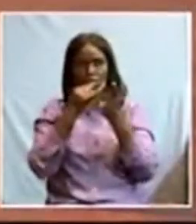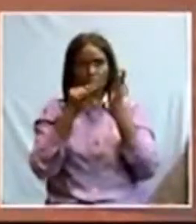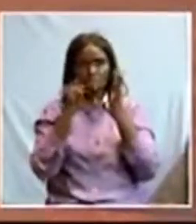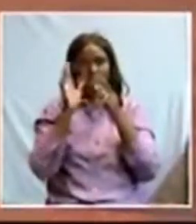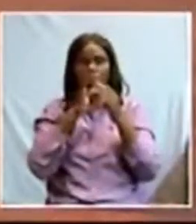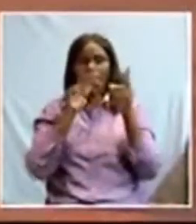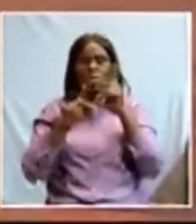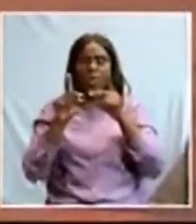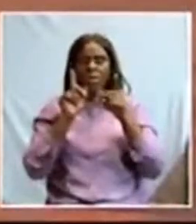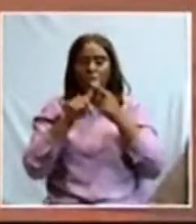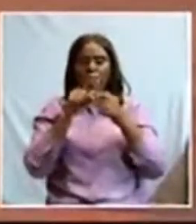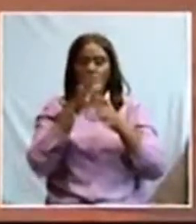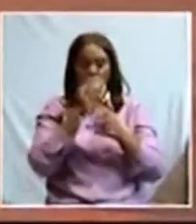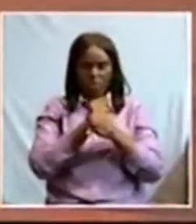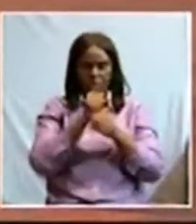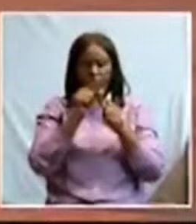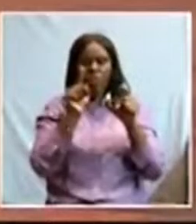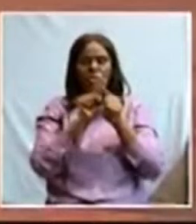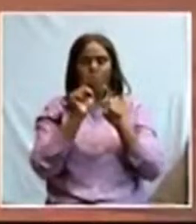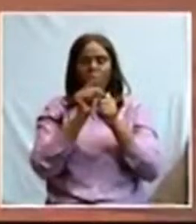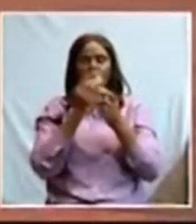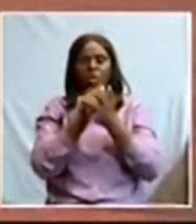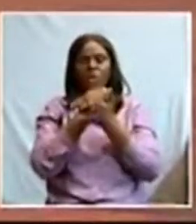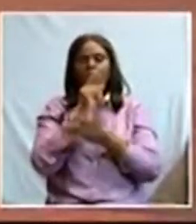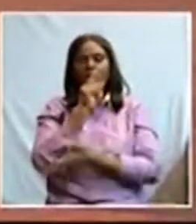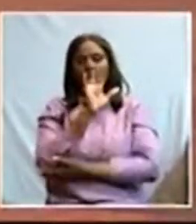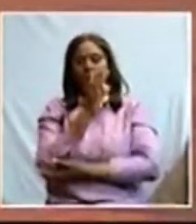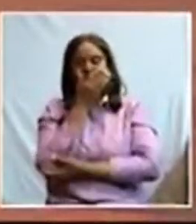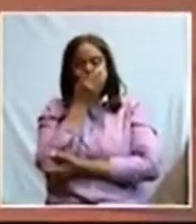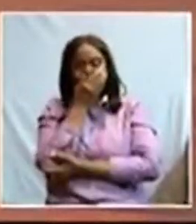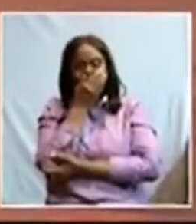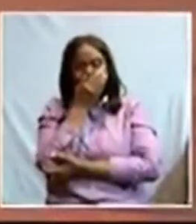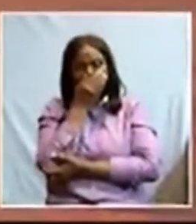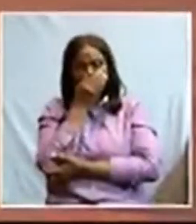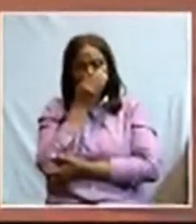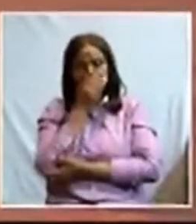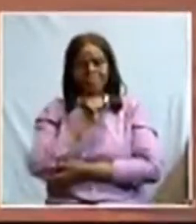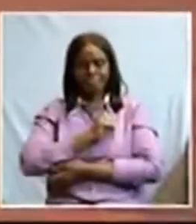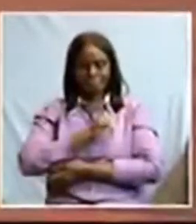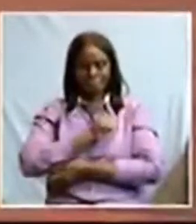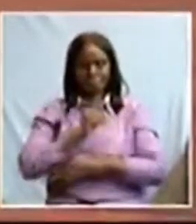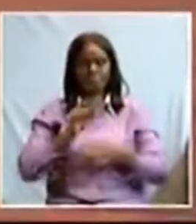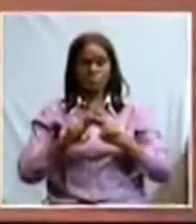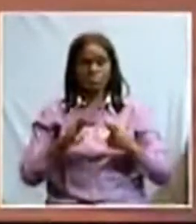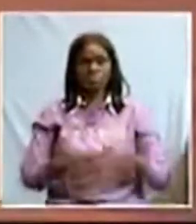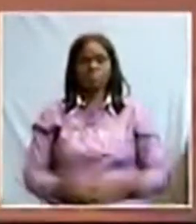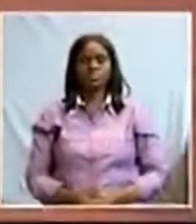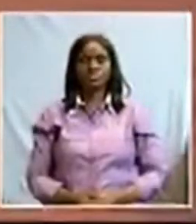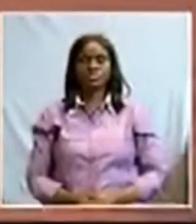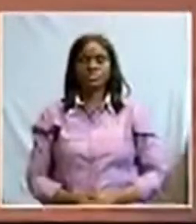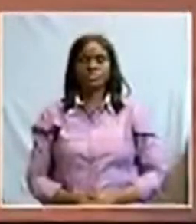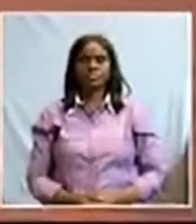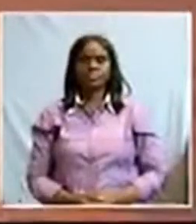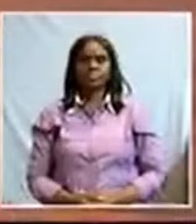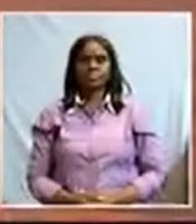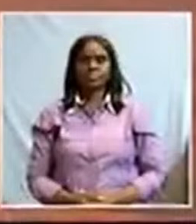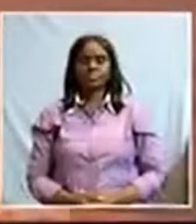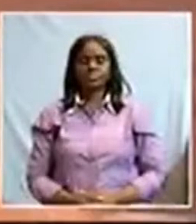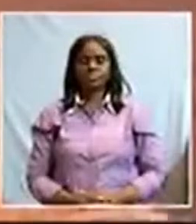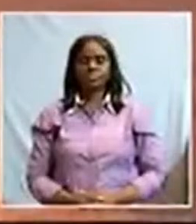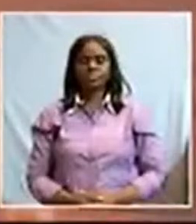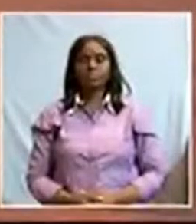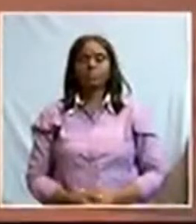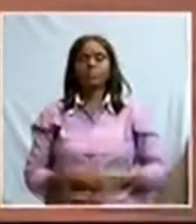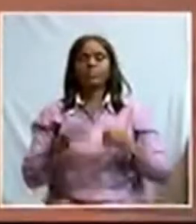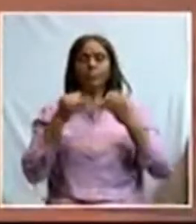people to get that same money, isn't it? Yes, Honor. So, Chairperson, I just like